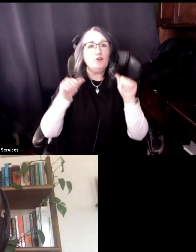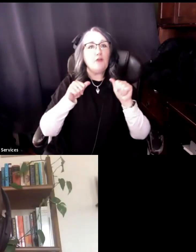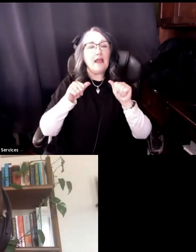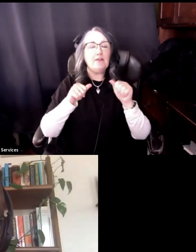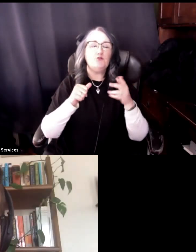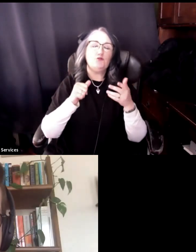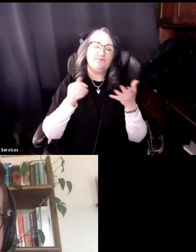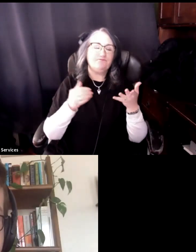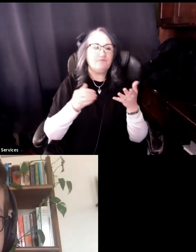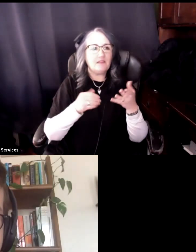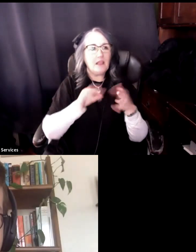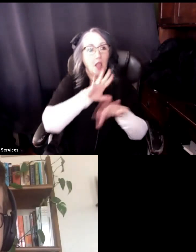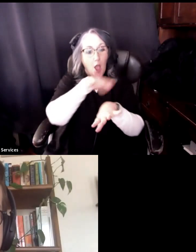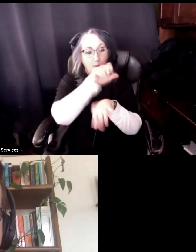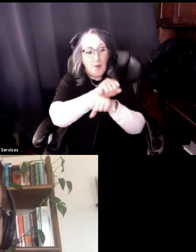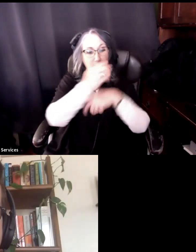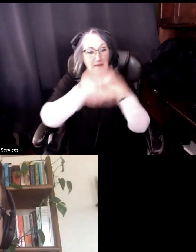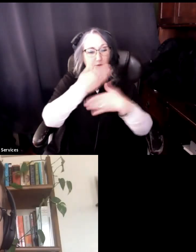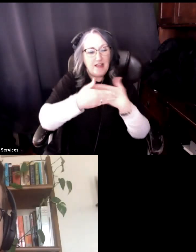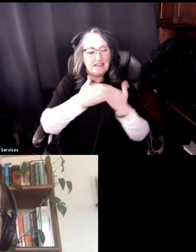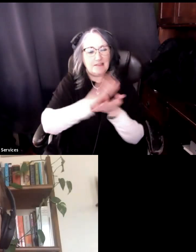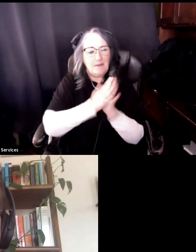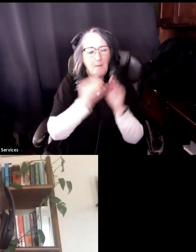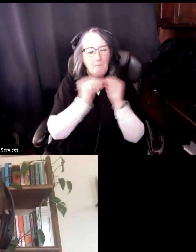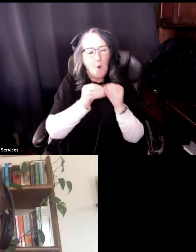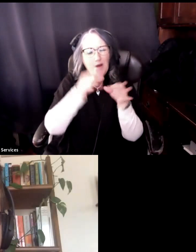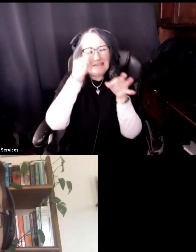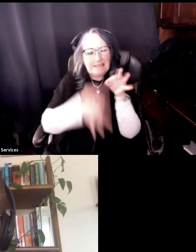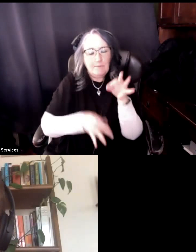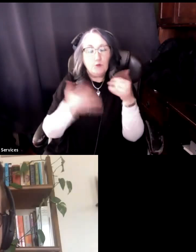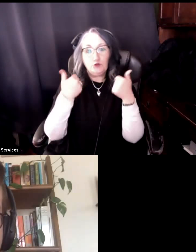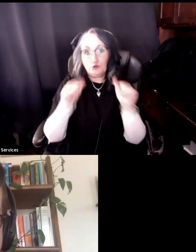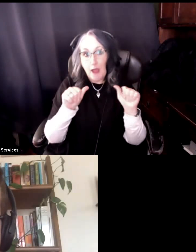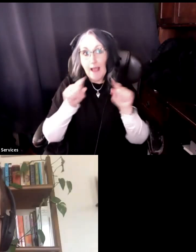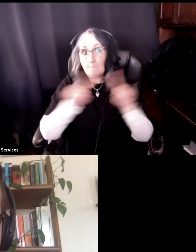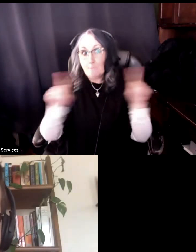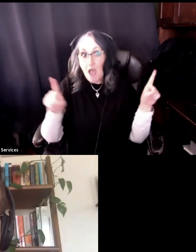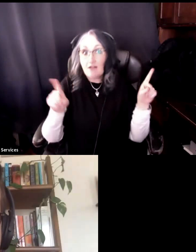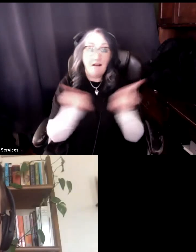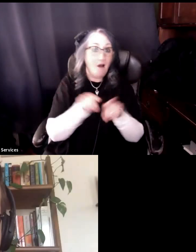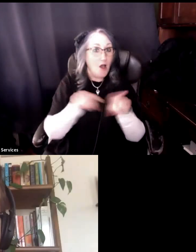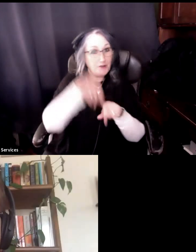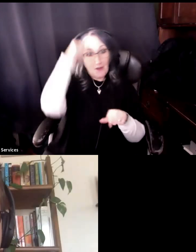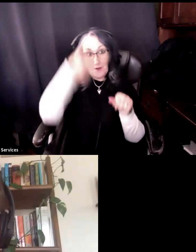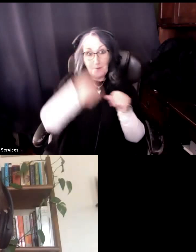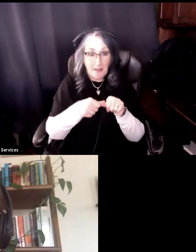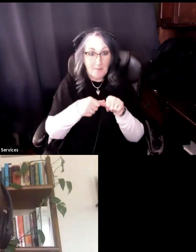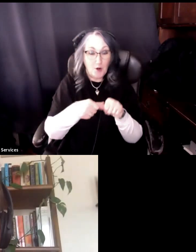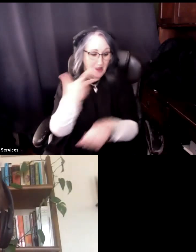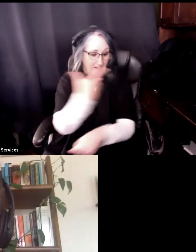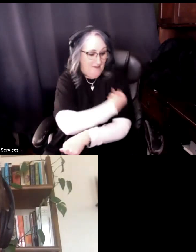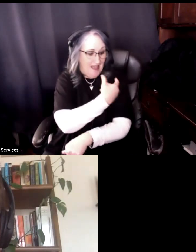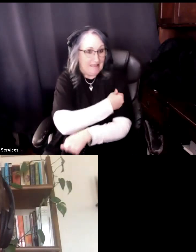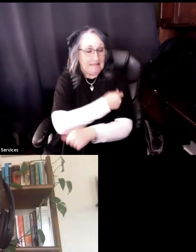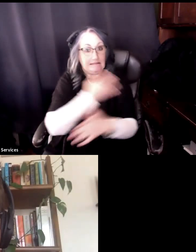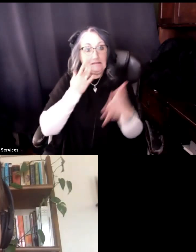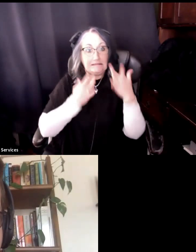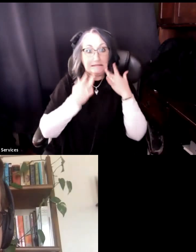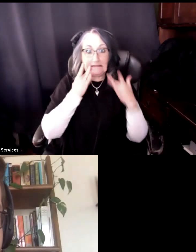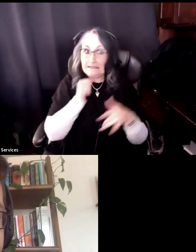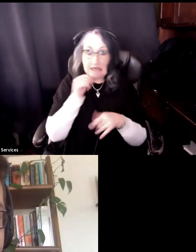there's still, unfortunately, the issue of the lack of doses, citywide, statewide, and nationwide, that we're working on addressing.